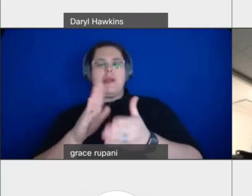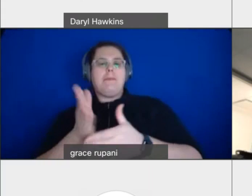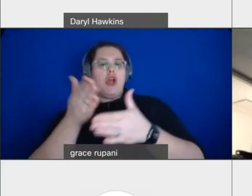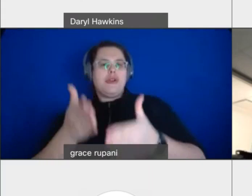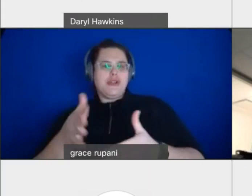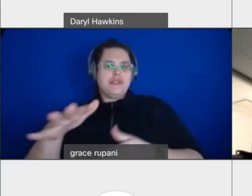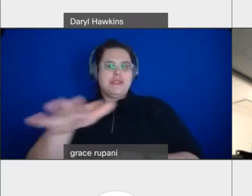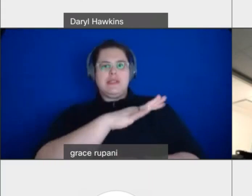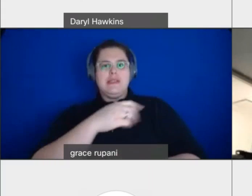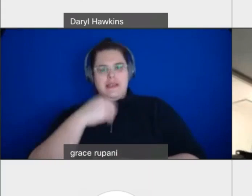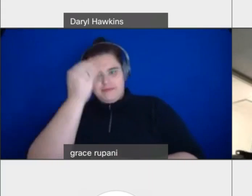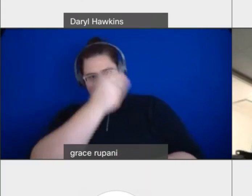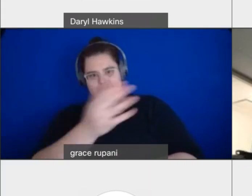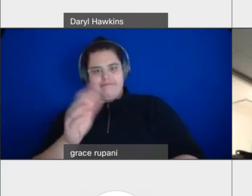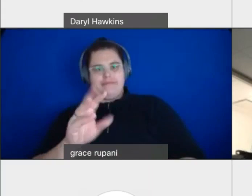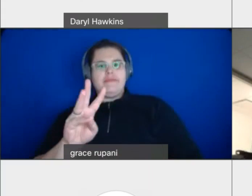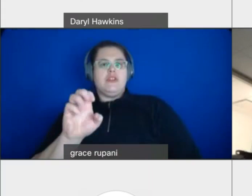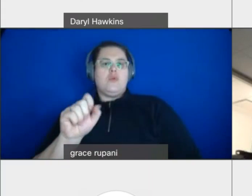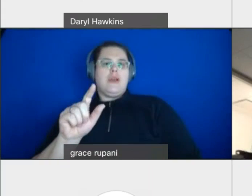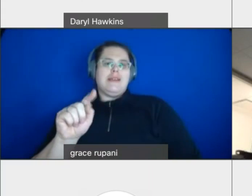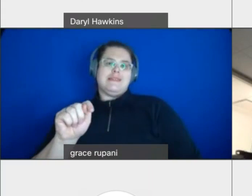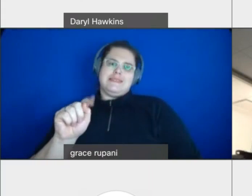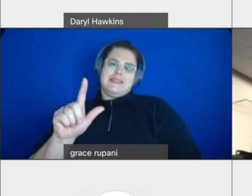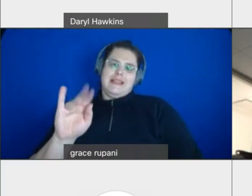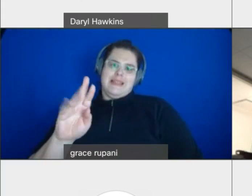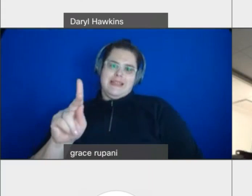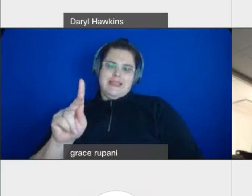that Westlink Career Institute has been awarded a